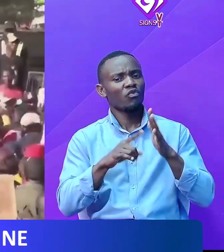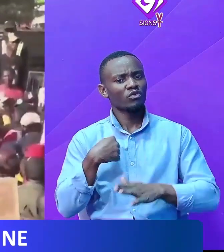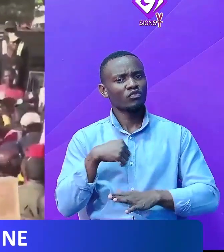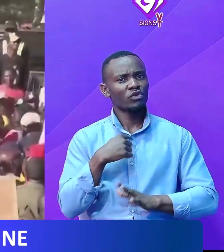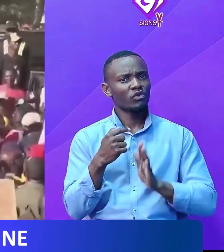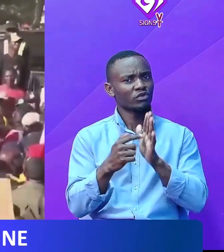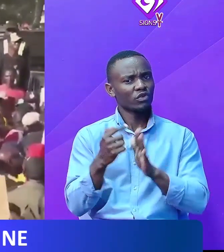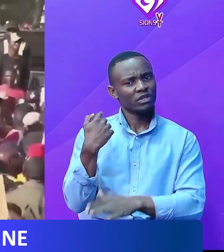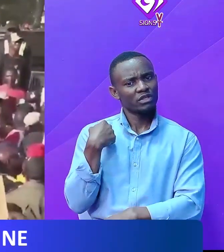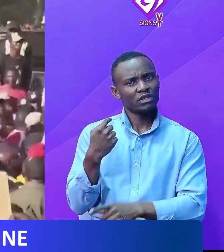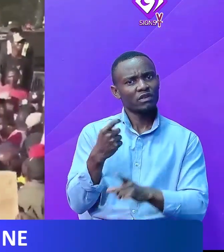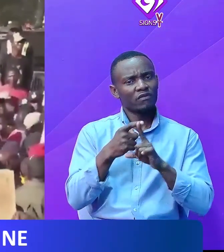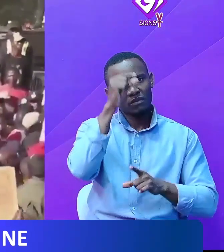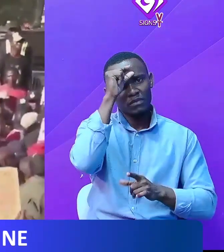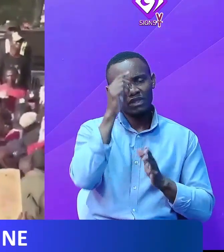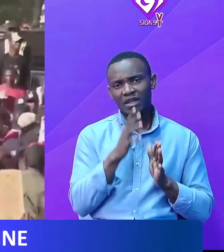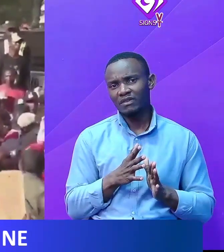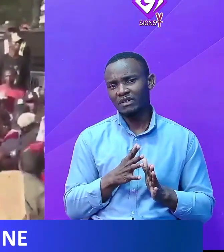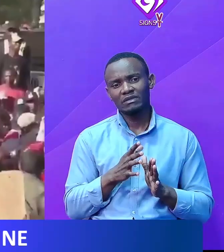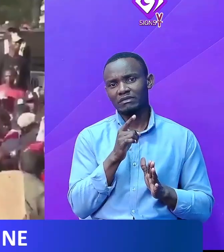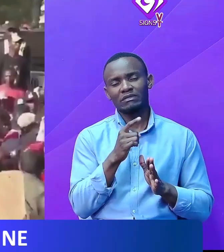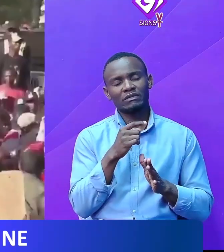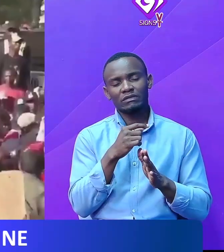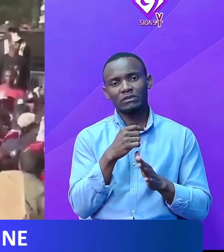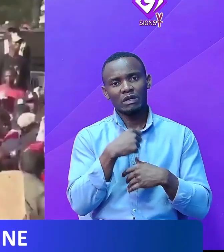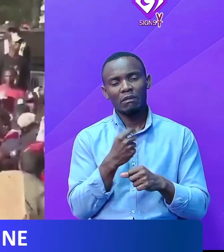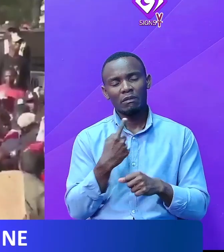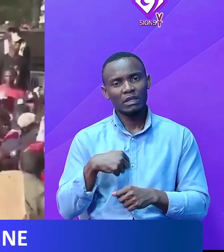Waiguru alitufanya aibu kubwa sana.